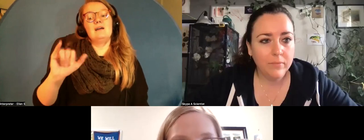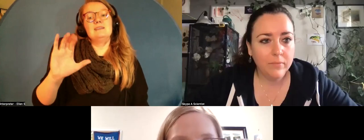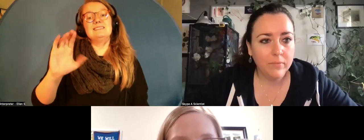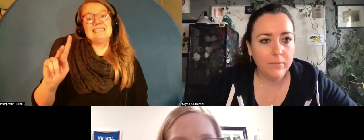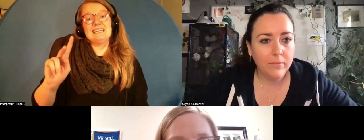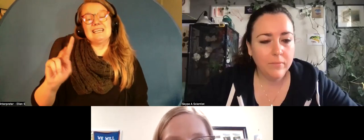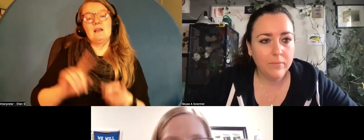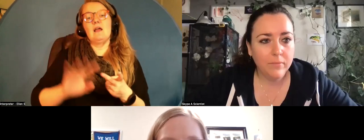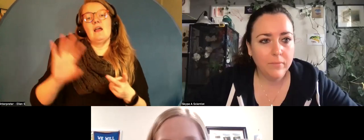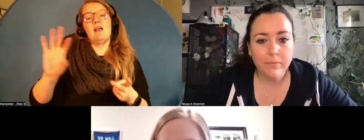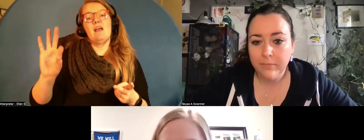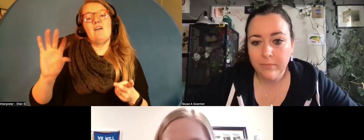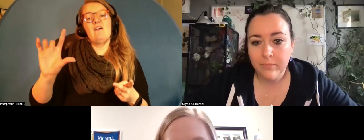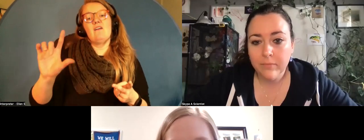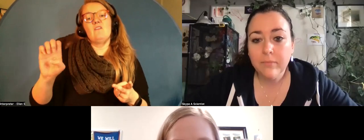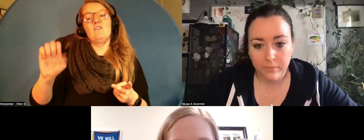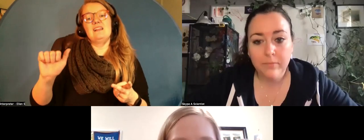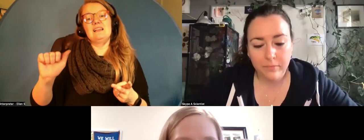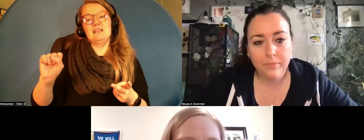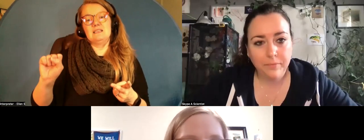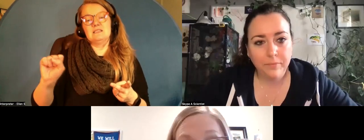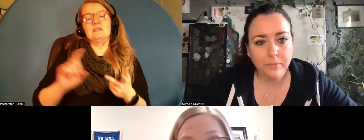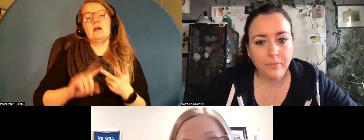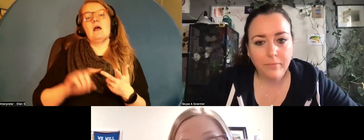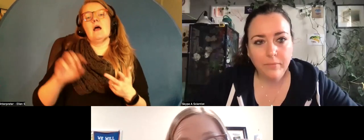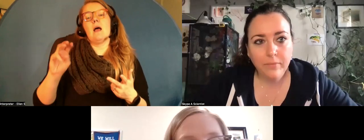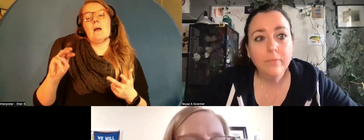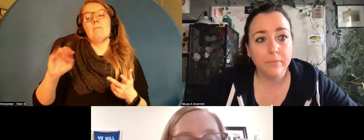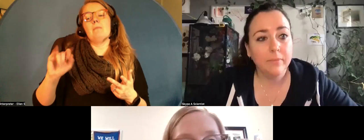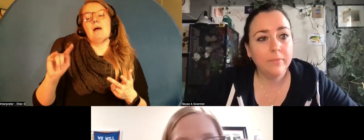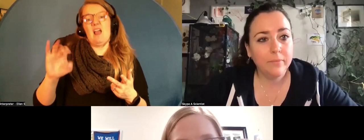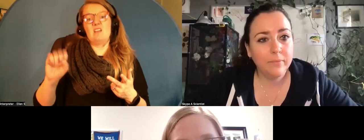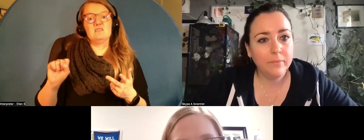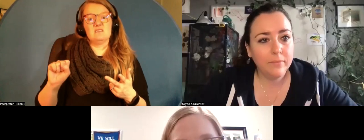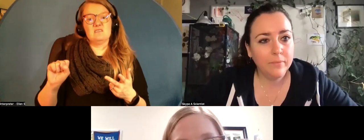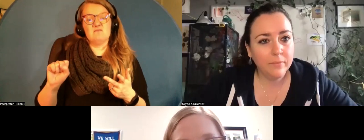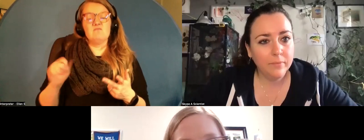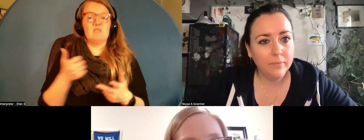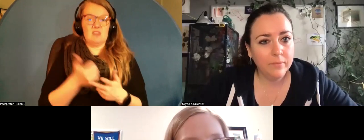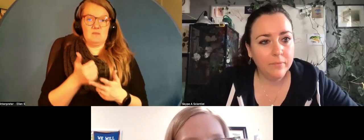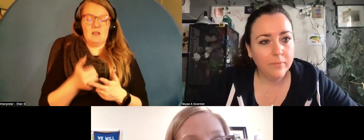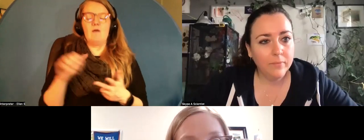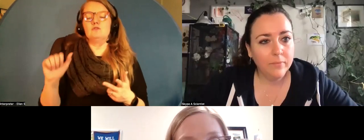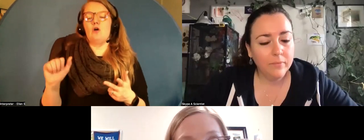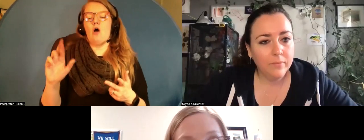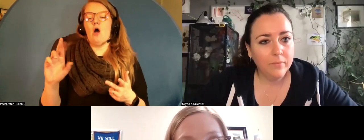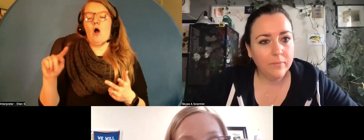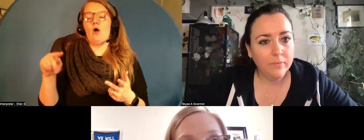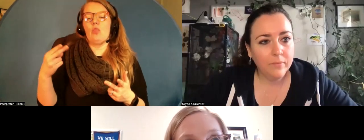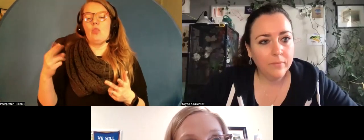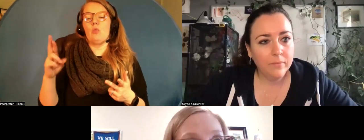to be parasites, and they're arthropods, and they have legs. And there are other parasitic